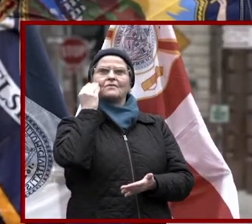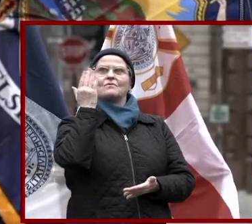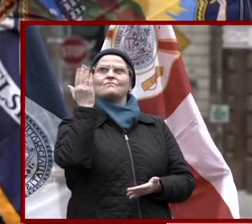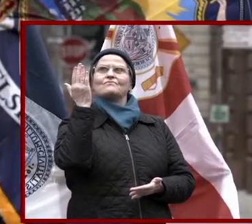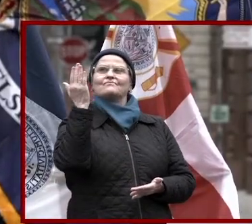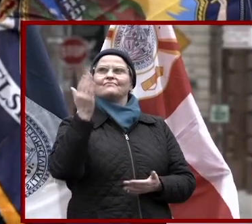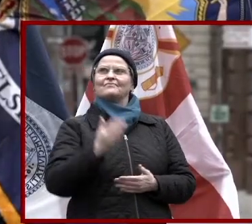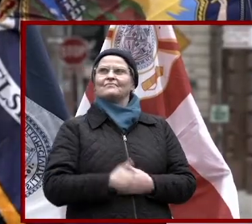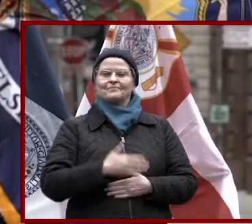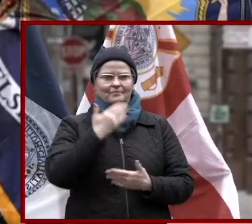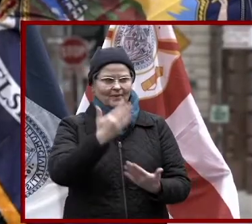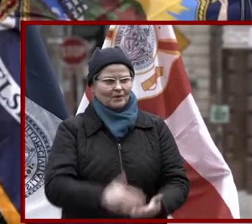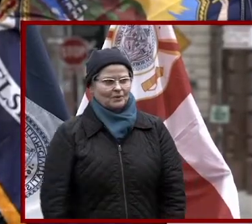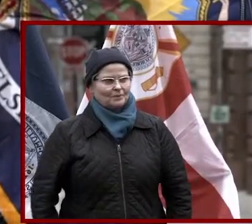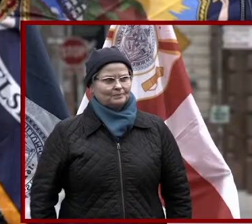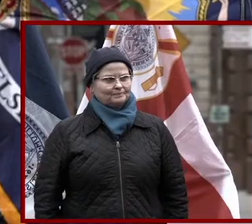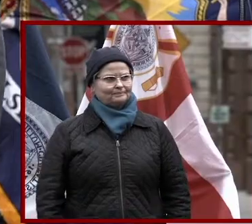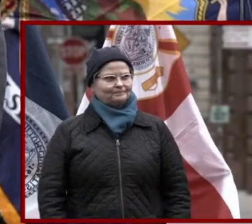home. Thank you.